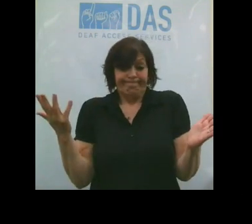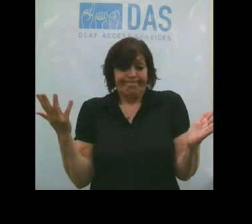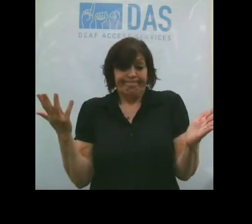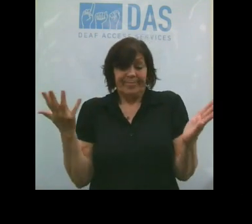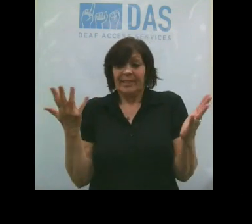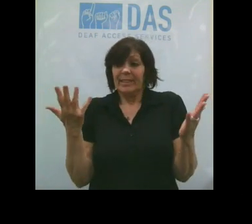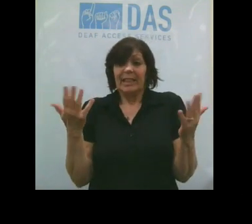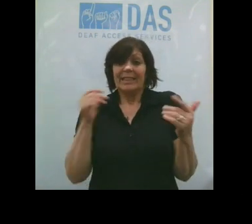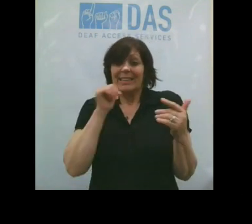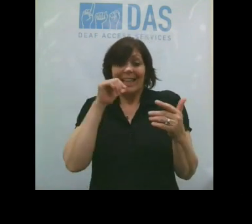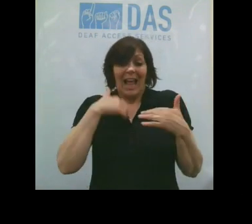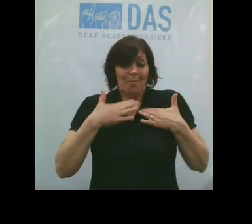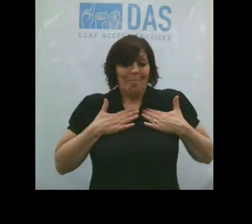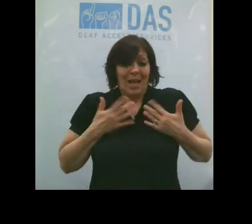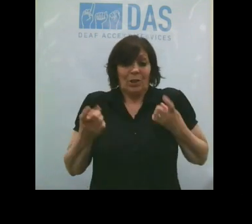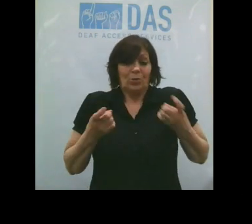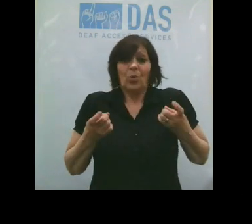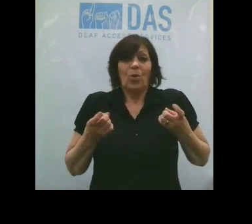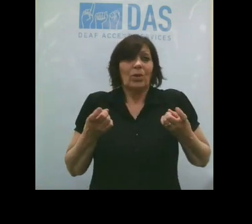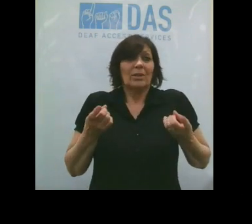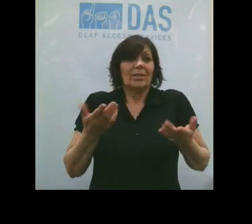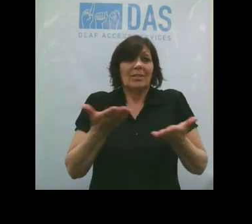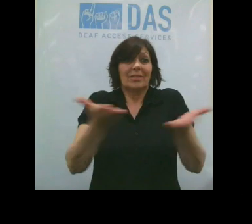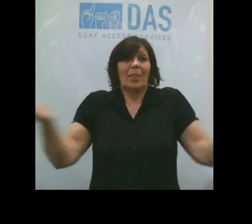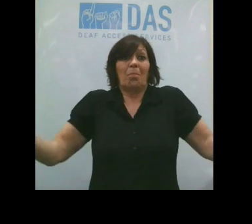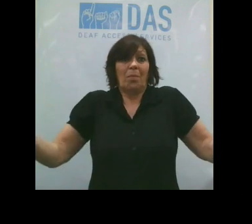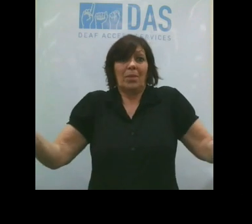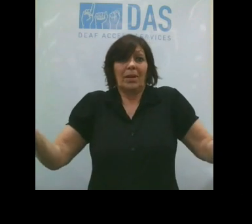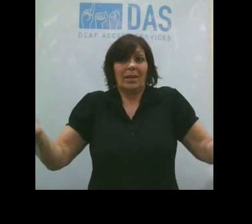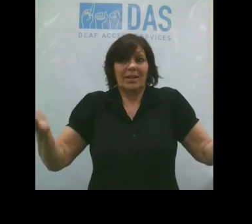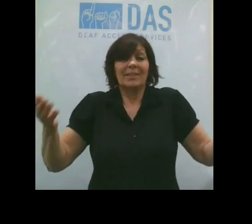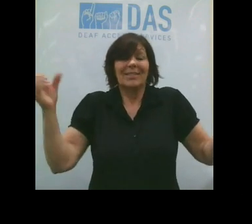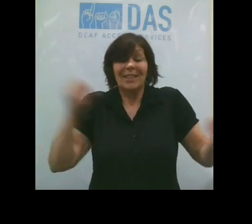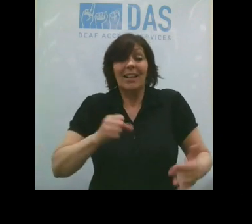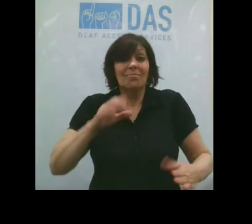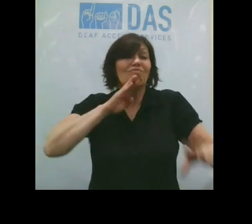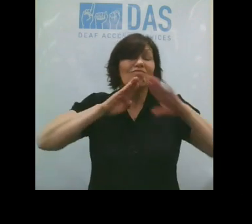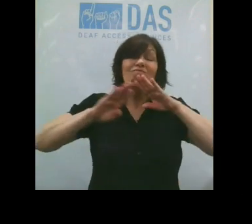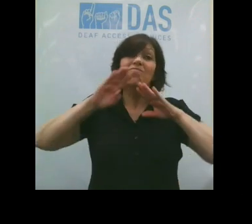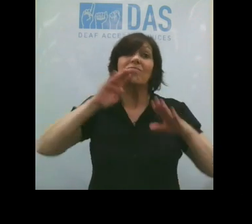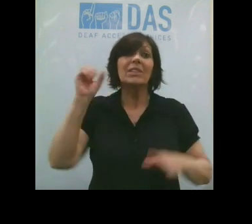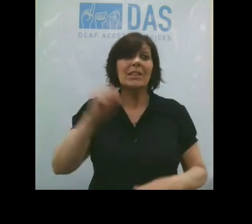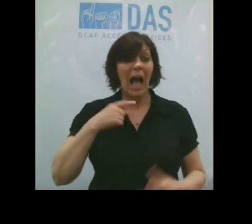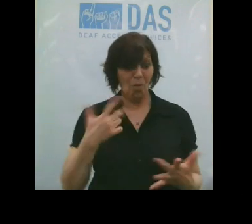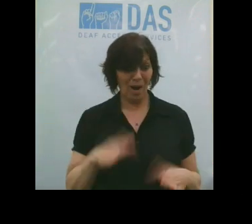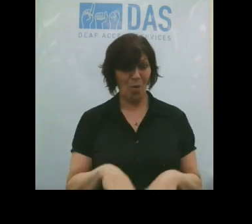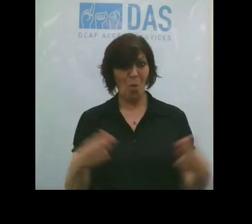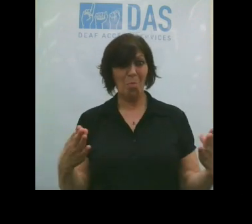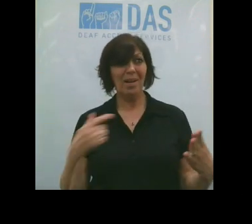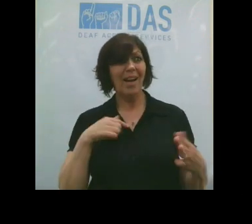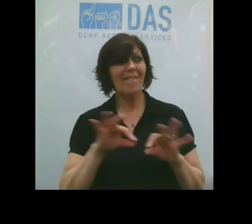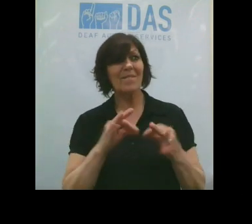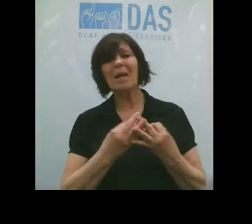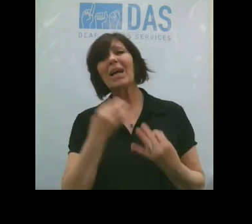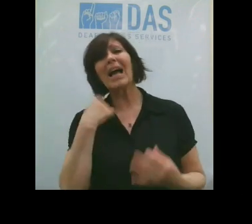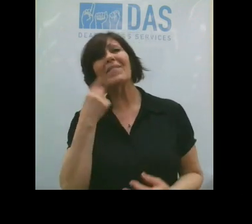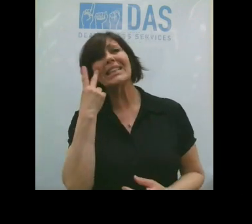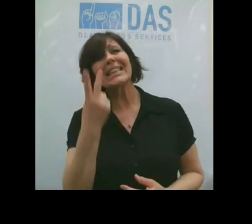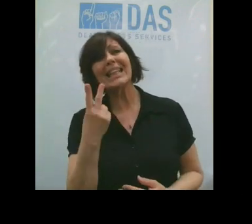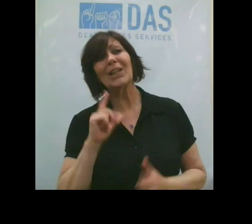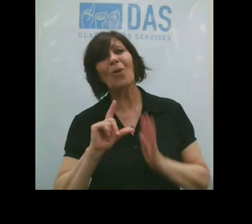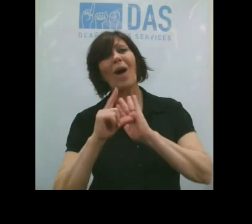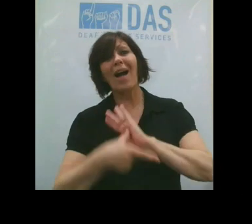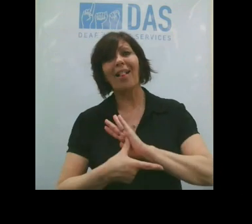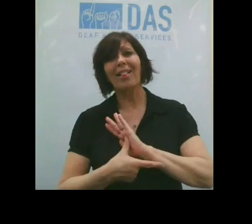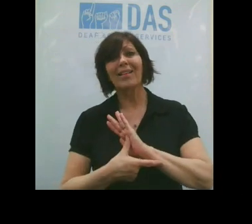the hands of the public. So yeah, it's maddening, it's frustrating, and I want to reopen as much as anybody. I mean, I've got family I haven't seen in a while.